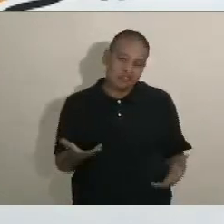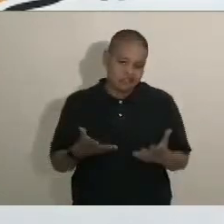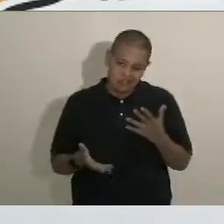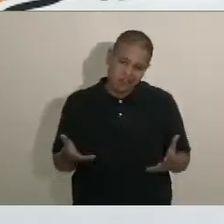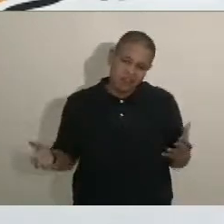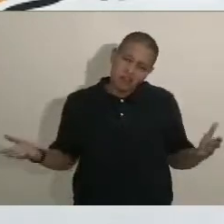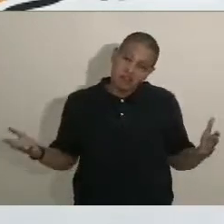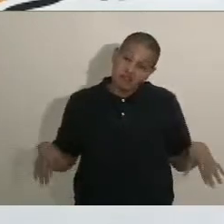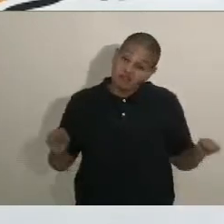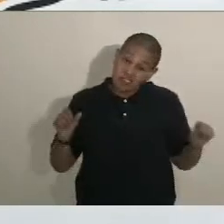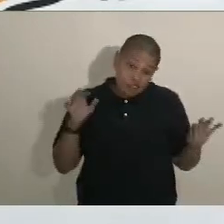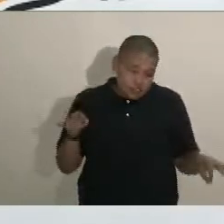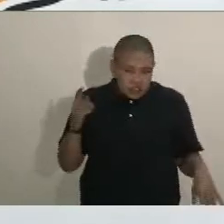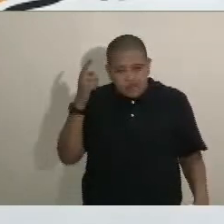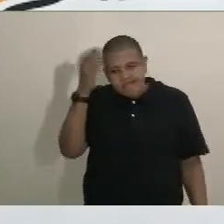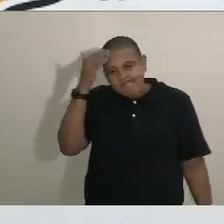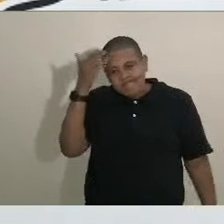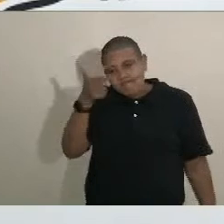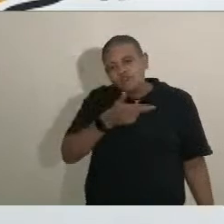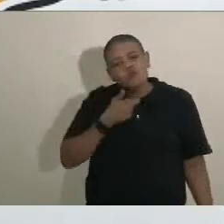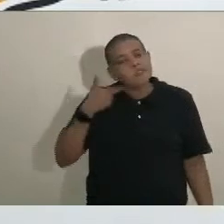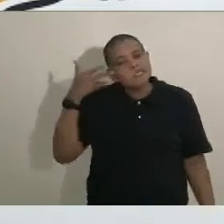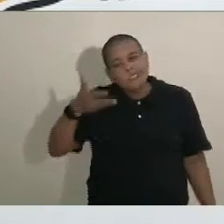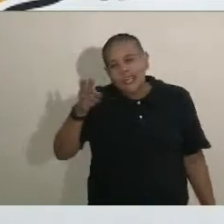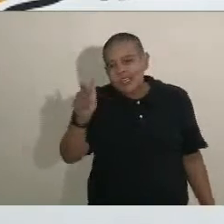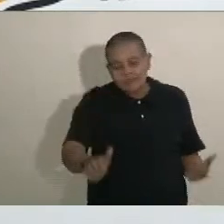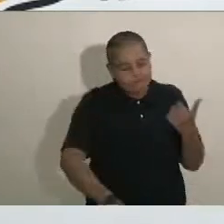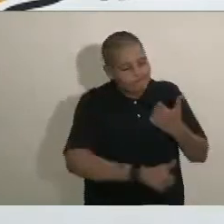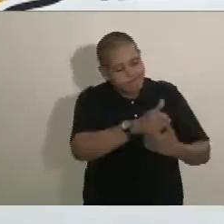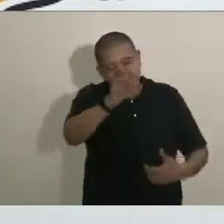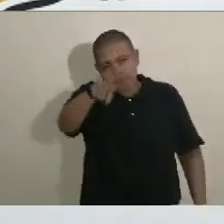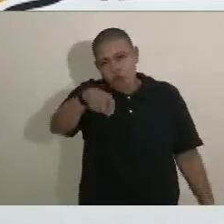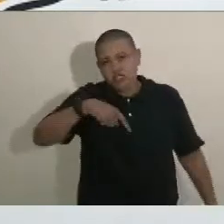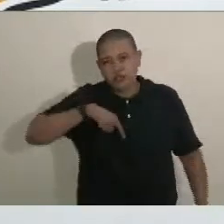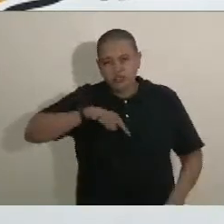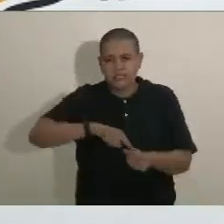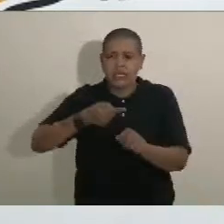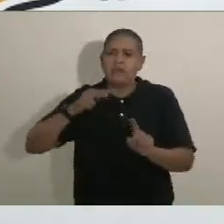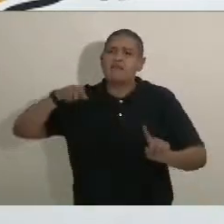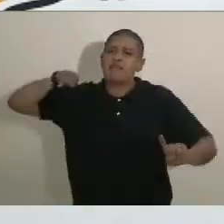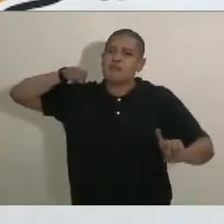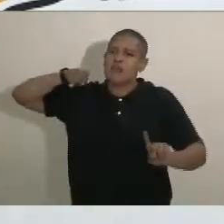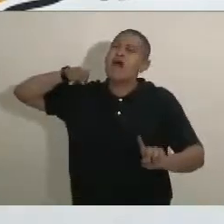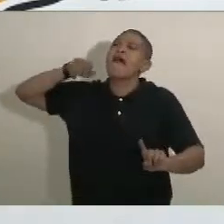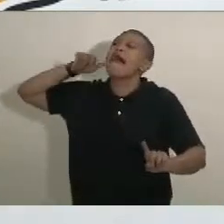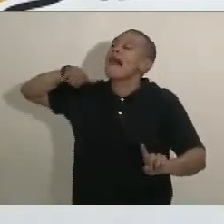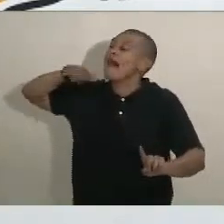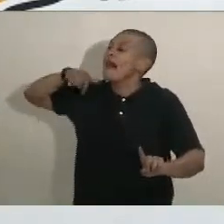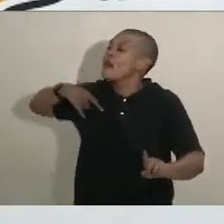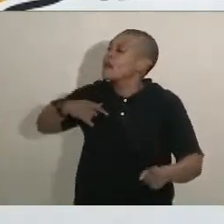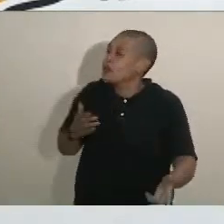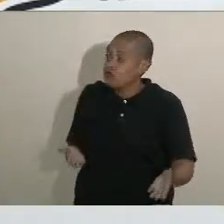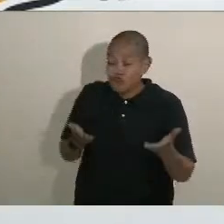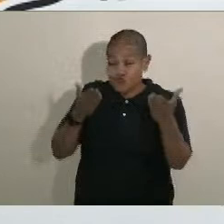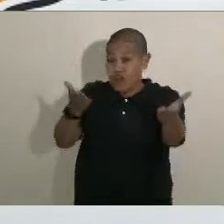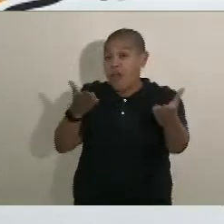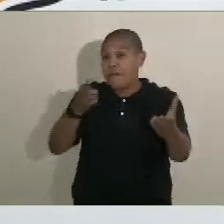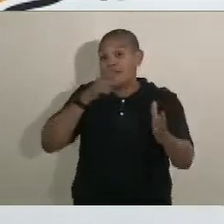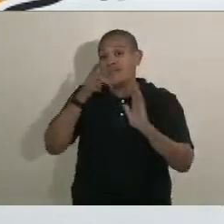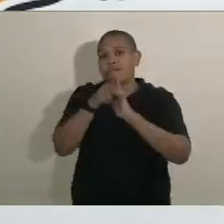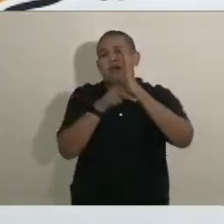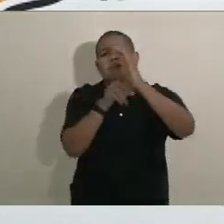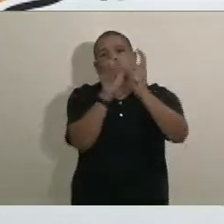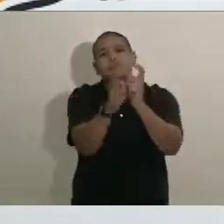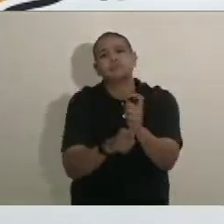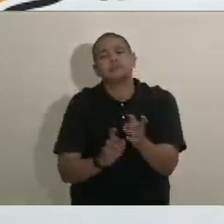And we start from the premise that we recommend or make policy around the